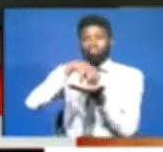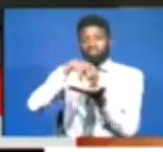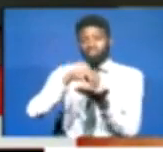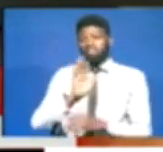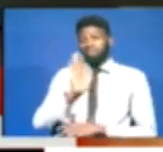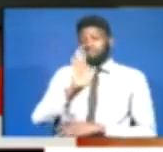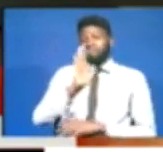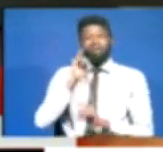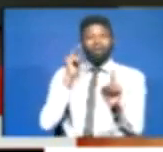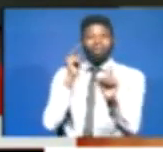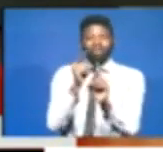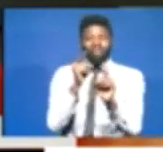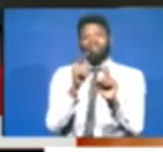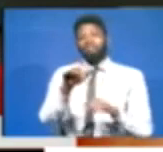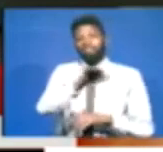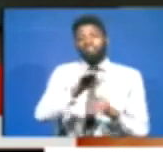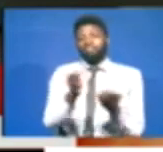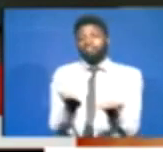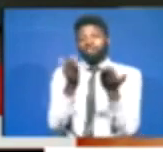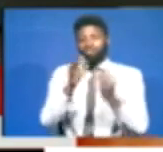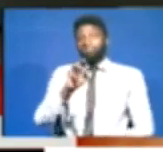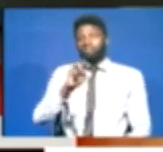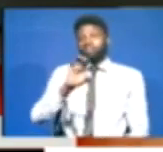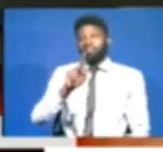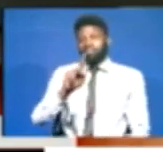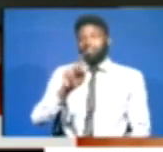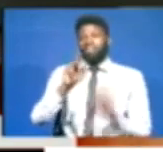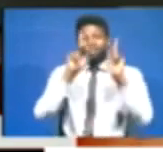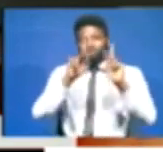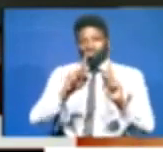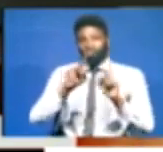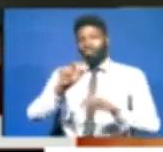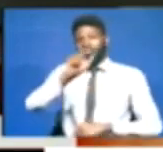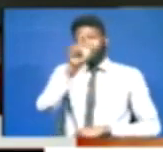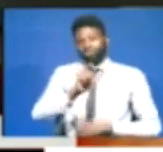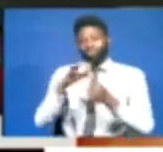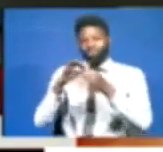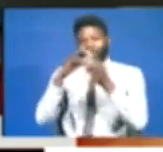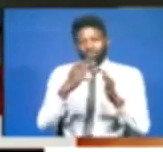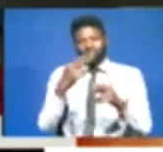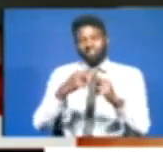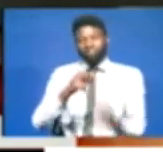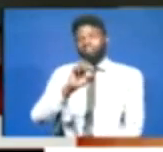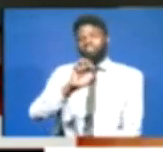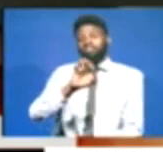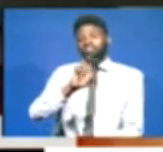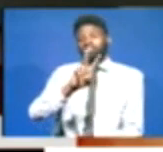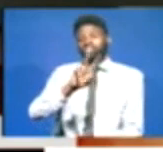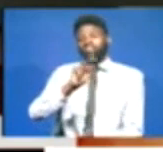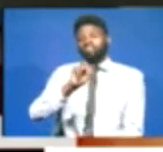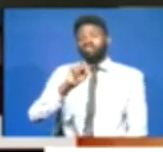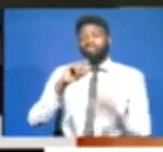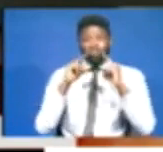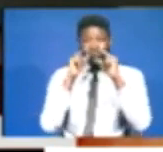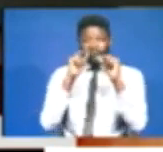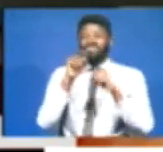industry. According to MCK Kisumu Regional Coordinator Ivan Steady, there is need to fulfill and improve the levels of